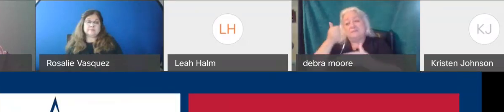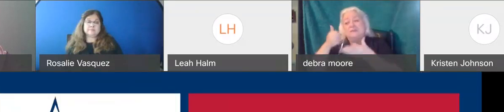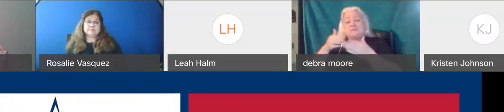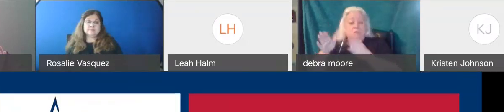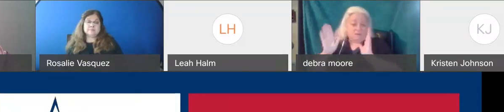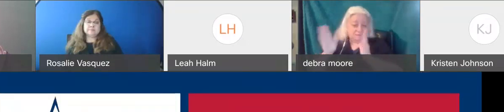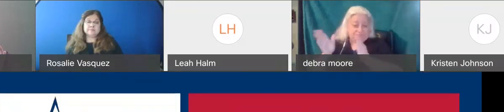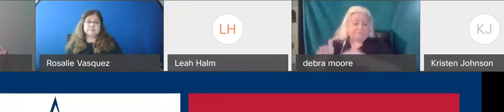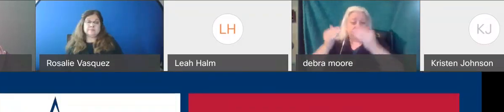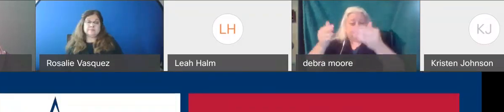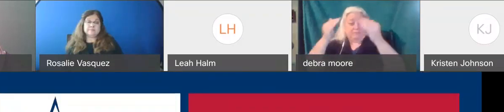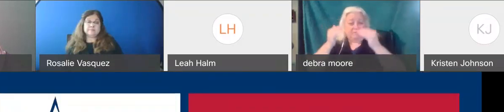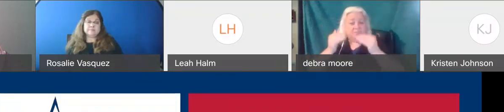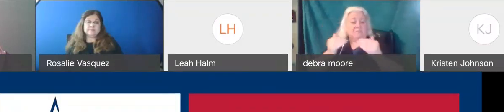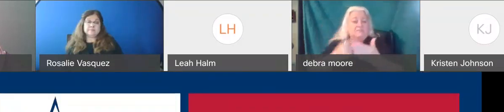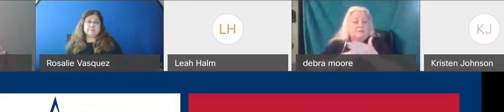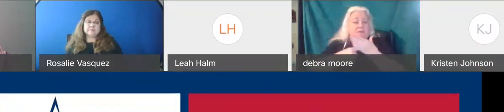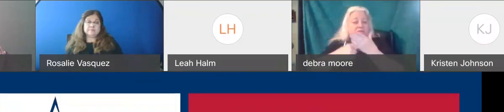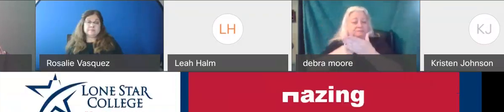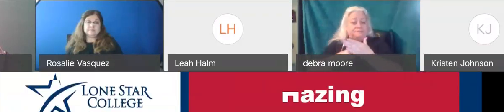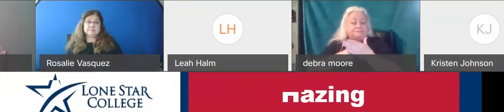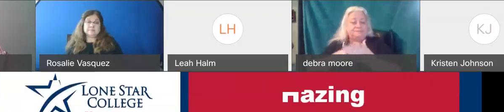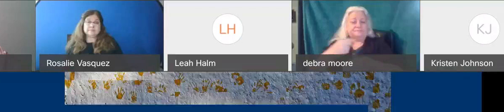So next we're going to discuss hazing.